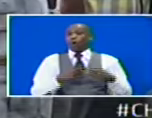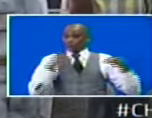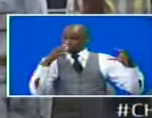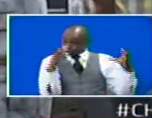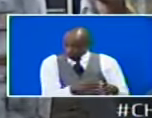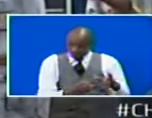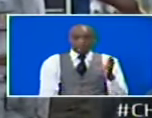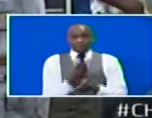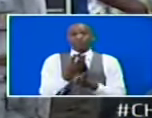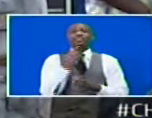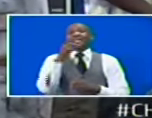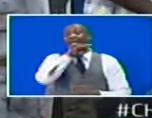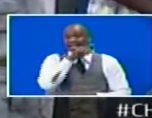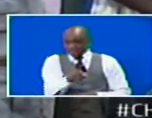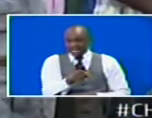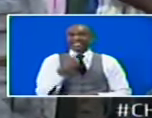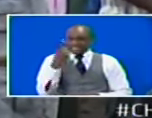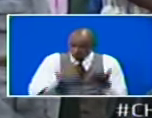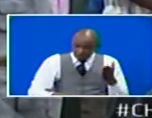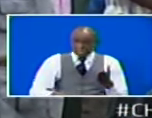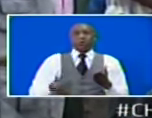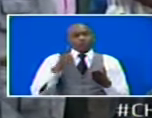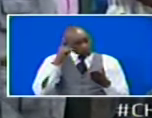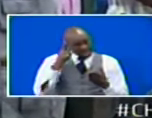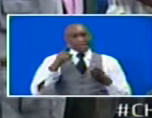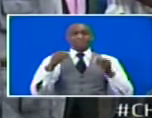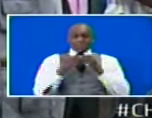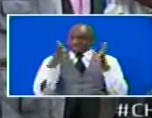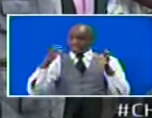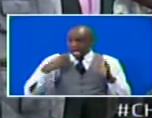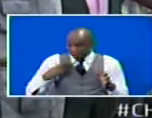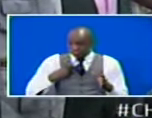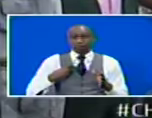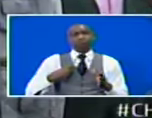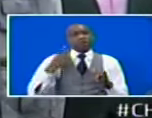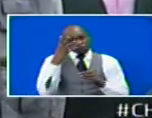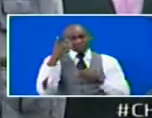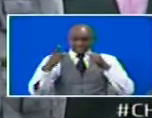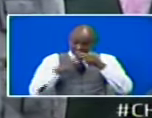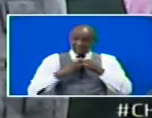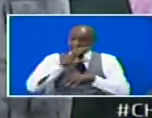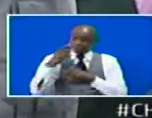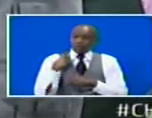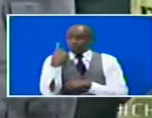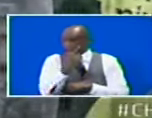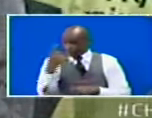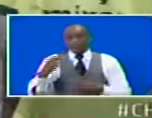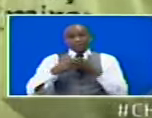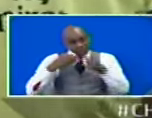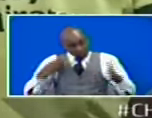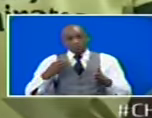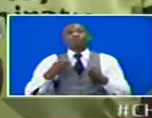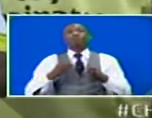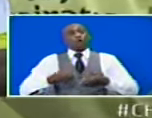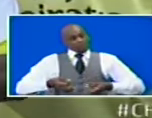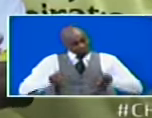candidate, they promised to be holding at least one major rally in at least one of the 47 counties even before the official